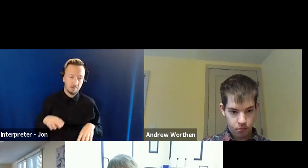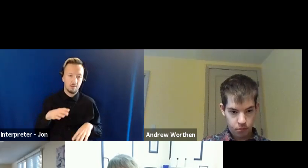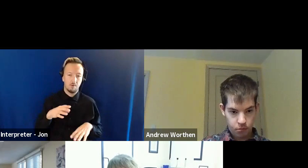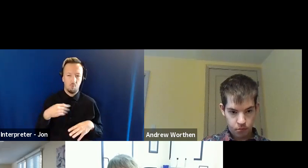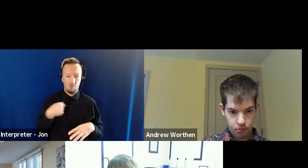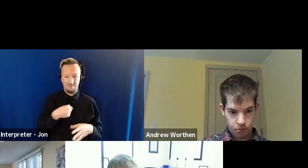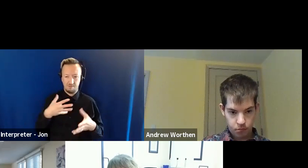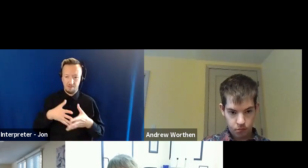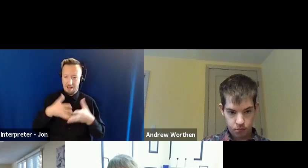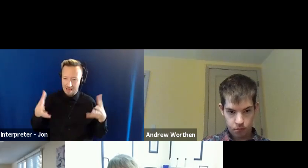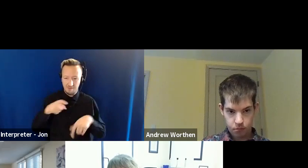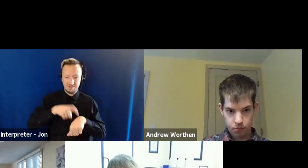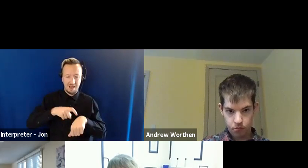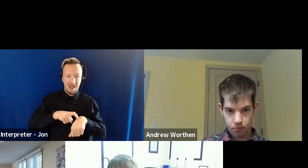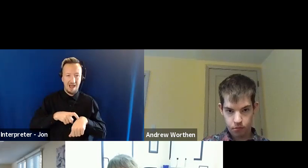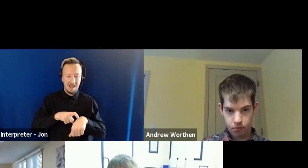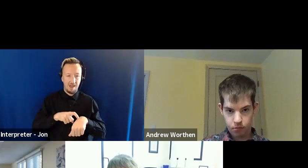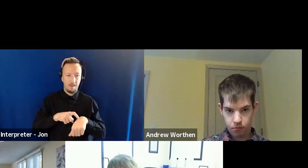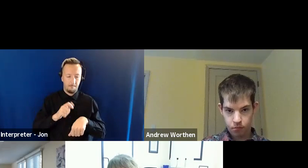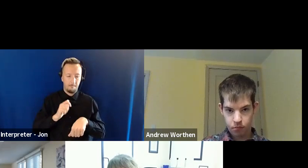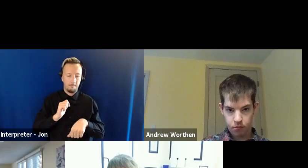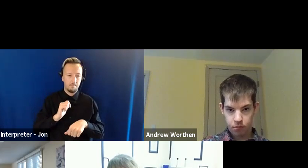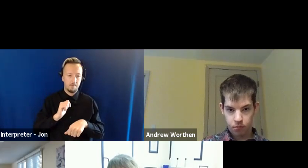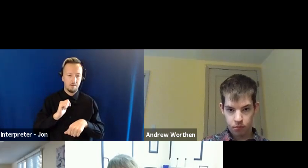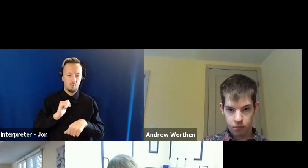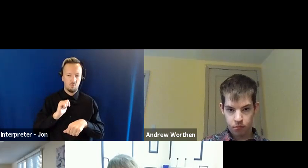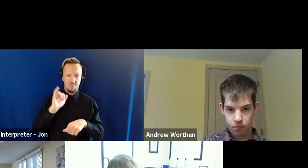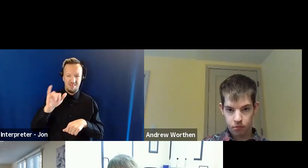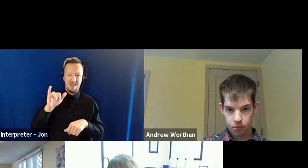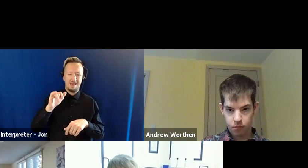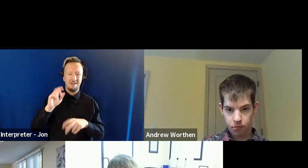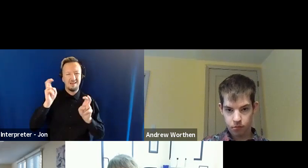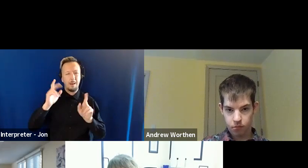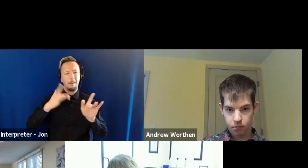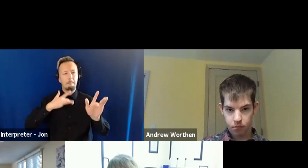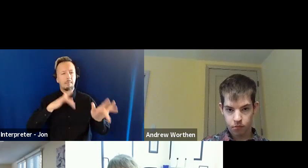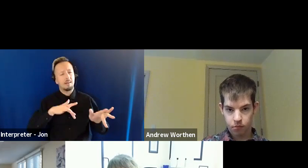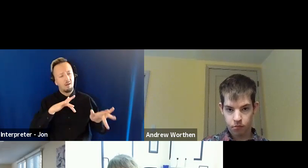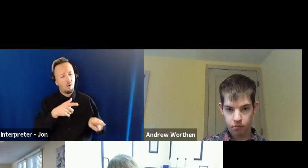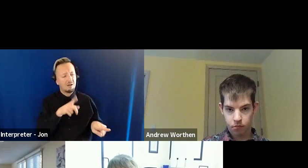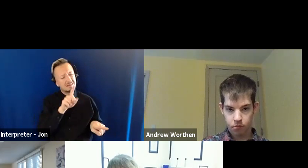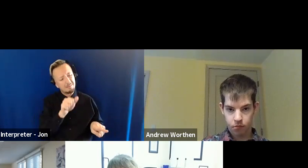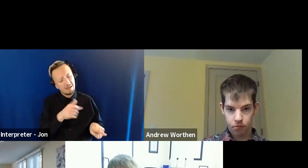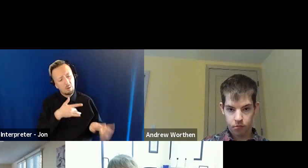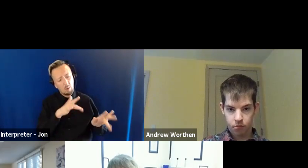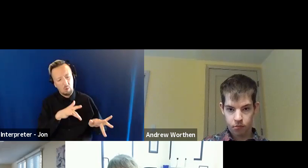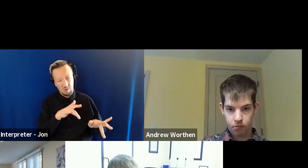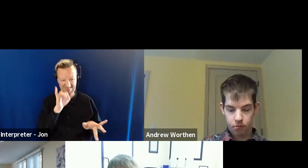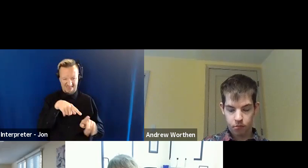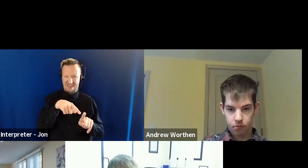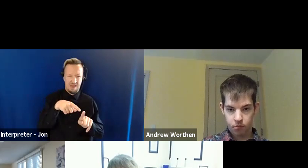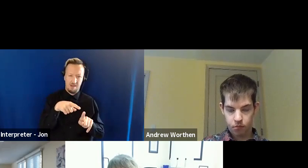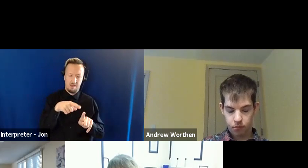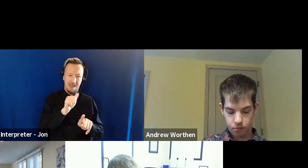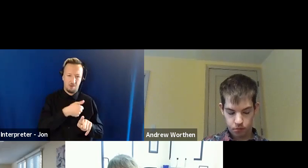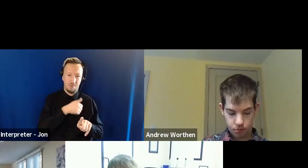time addressing those attitudinal barriers, that pity that so many people with disabilities had to endure. And I think that was